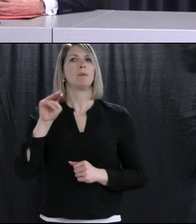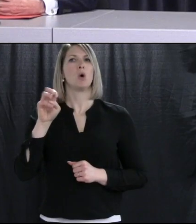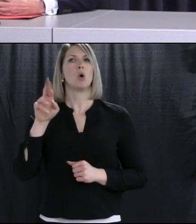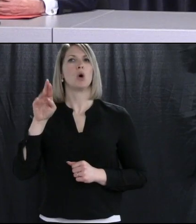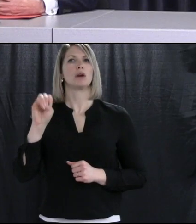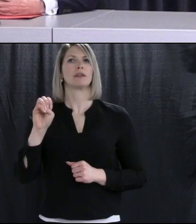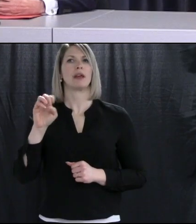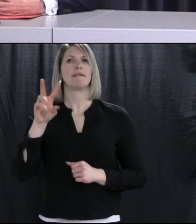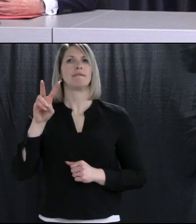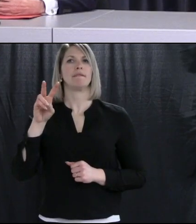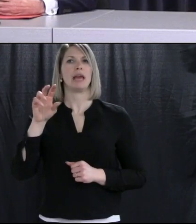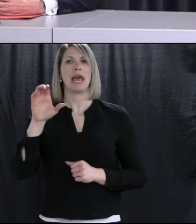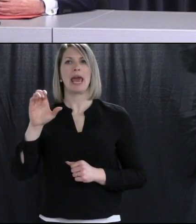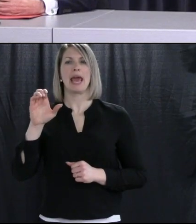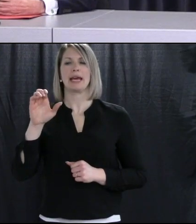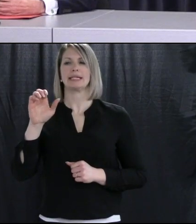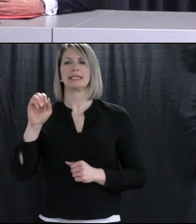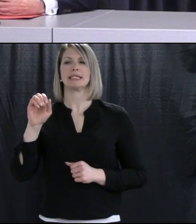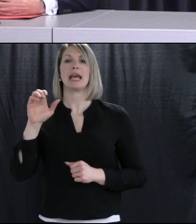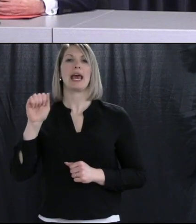Hello? Yes?